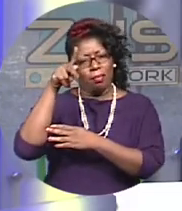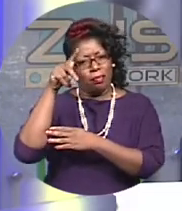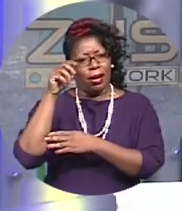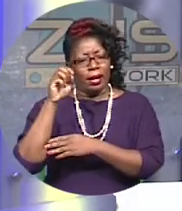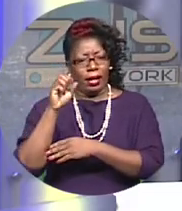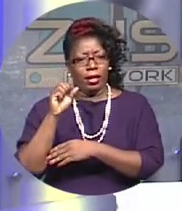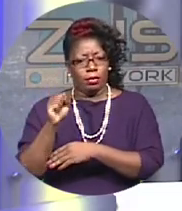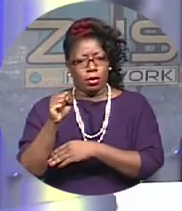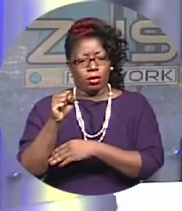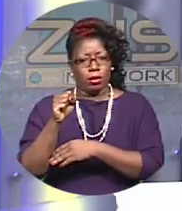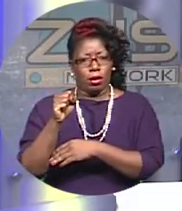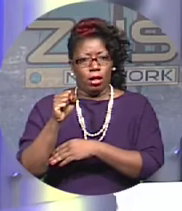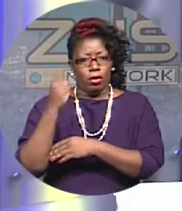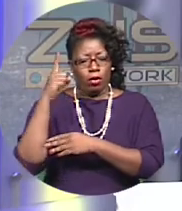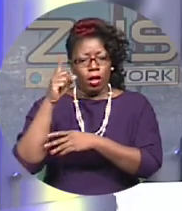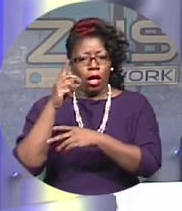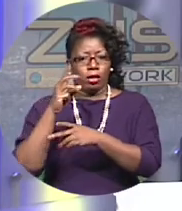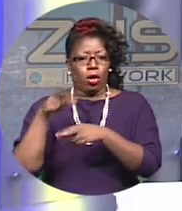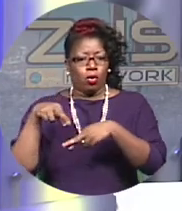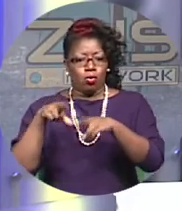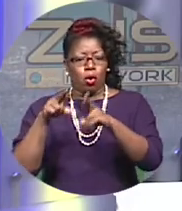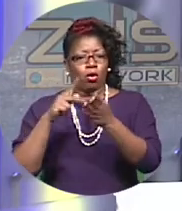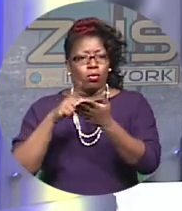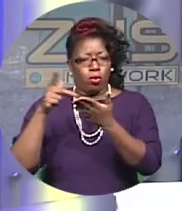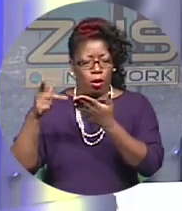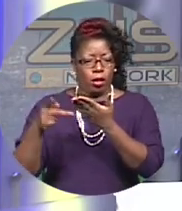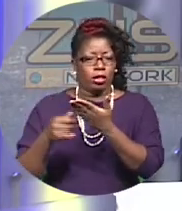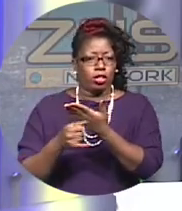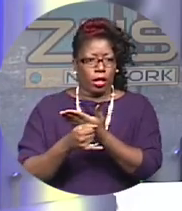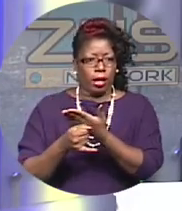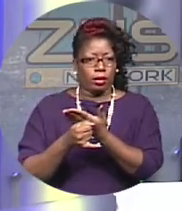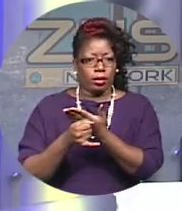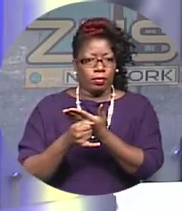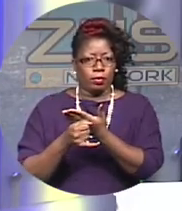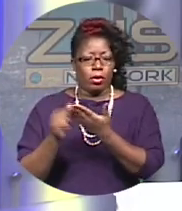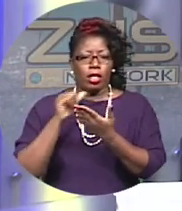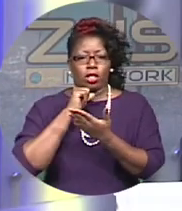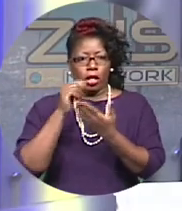road project. However, necessary technical design elements for them have not yet been completed.